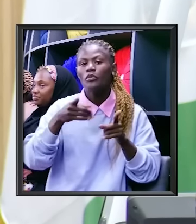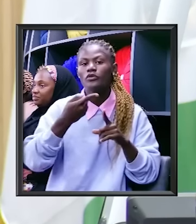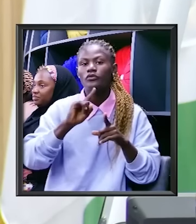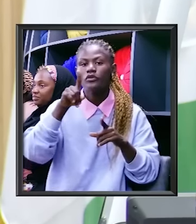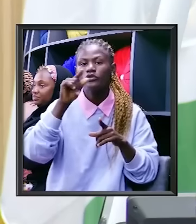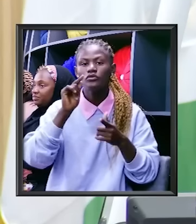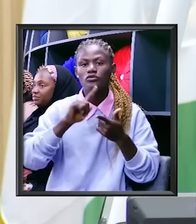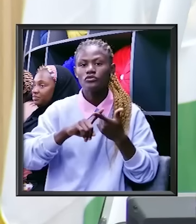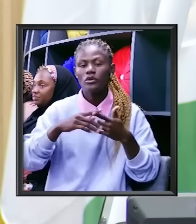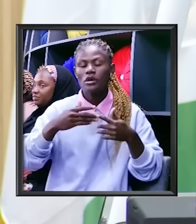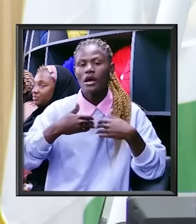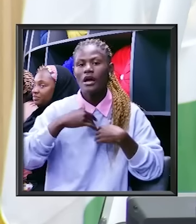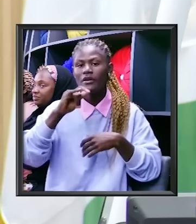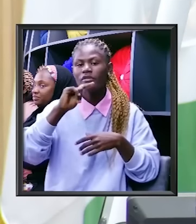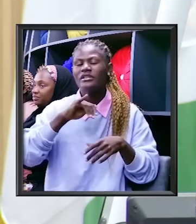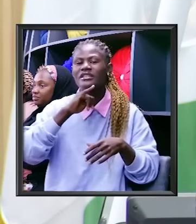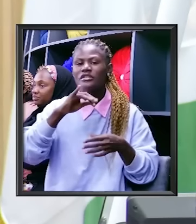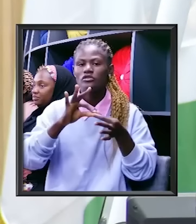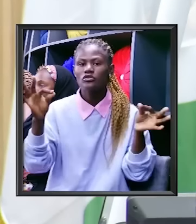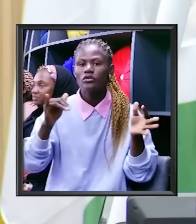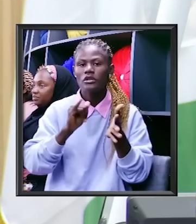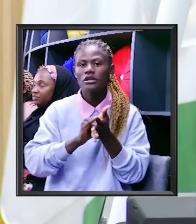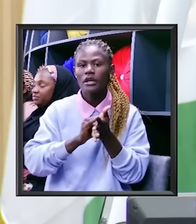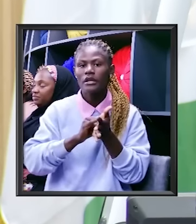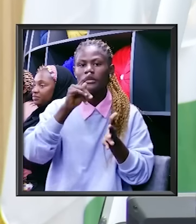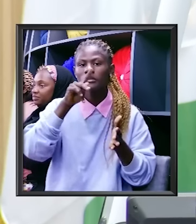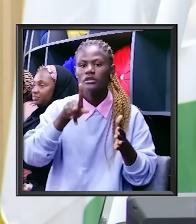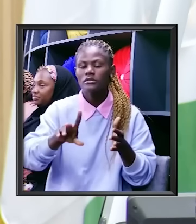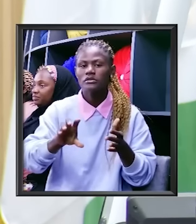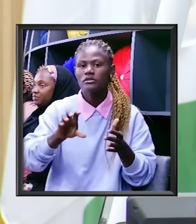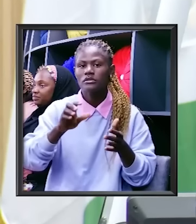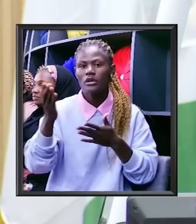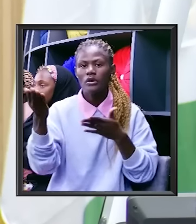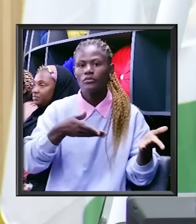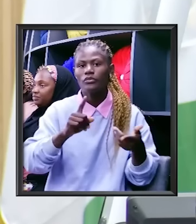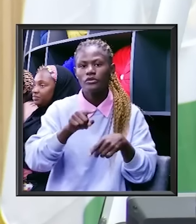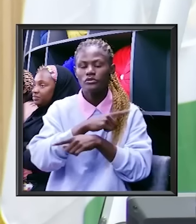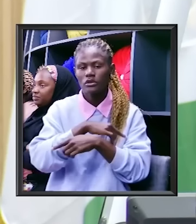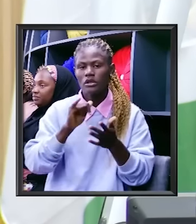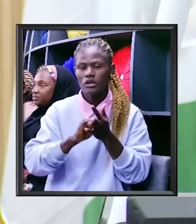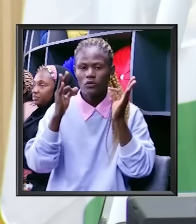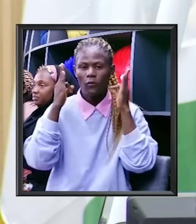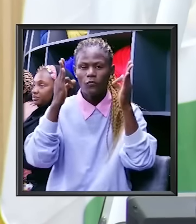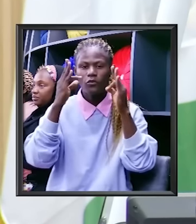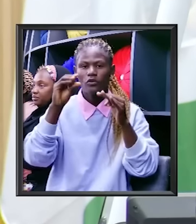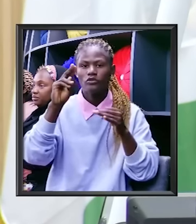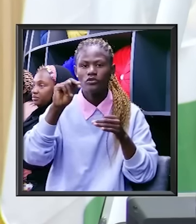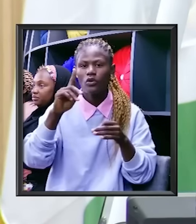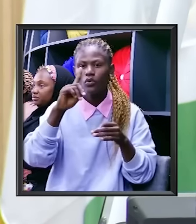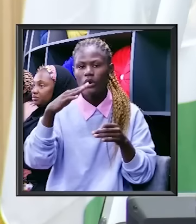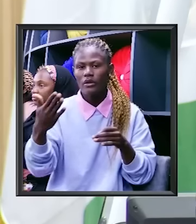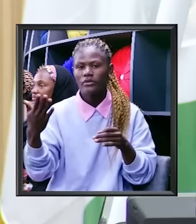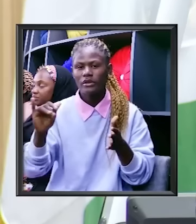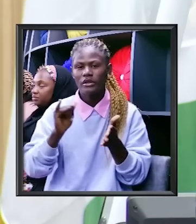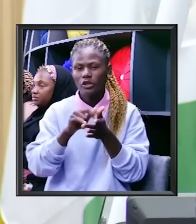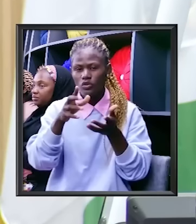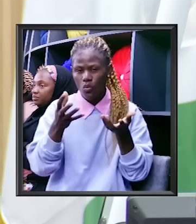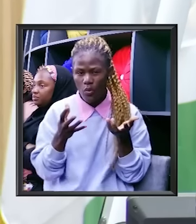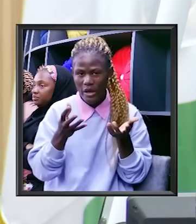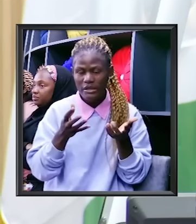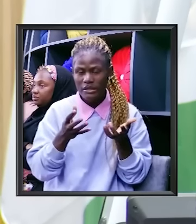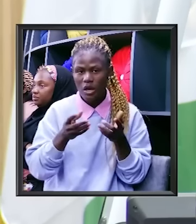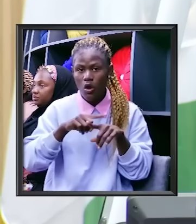them and improve on it, now be the story where Kelechi bring today, where we say you focus on a particular thing you want to achieve.